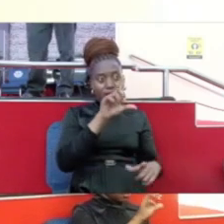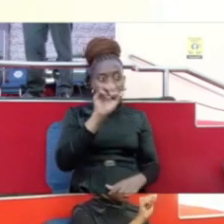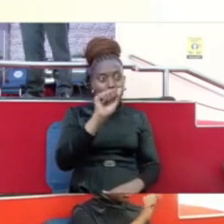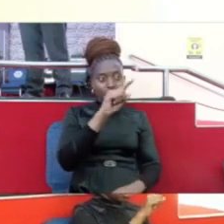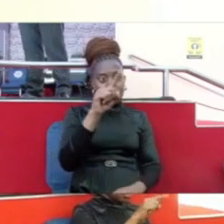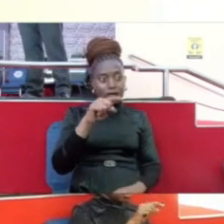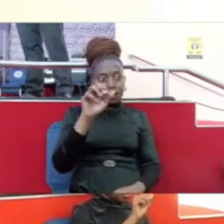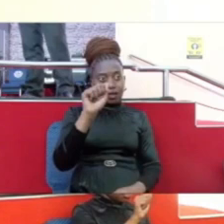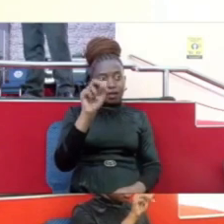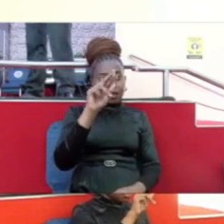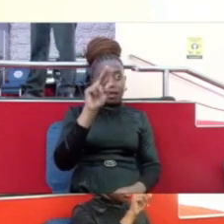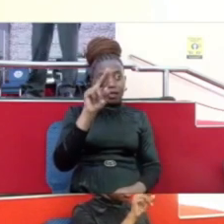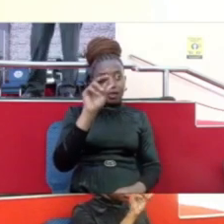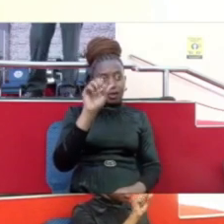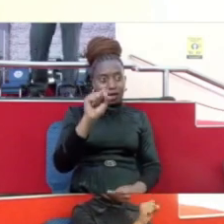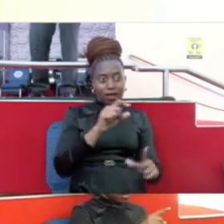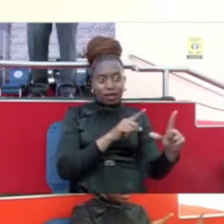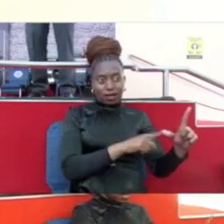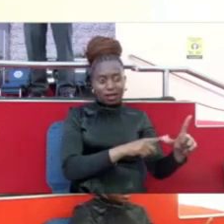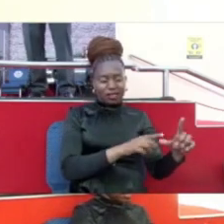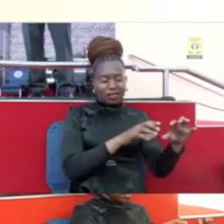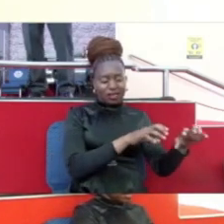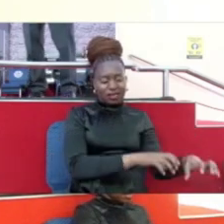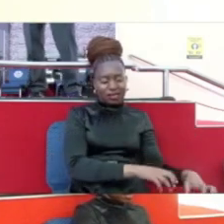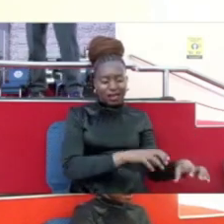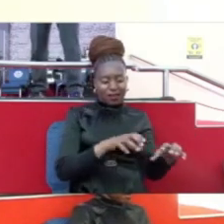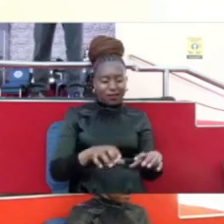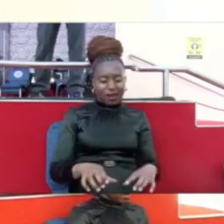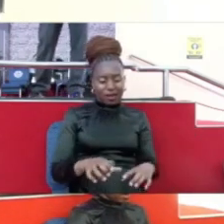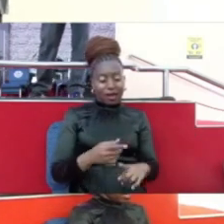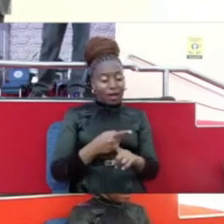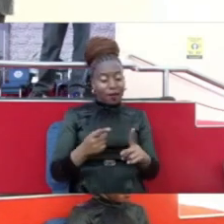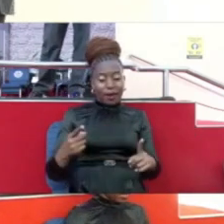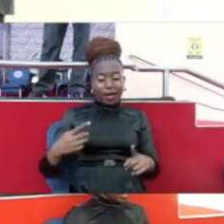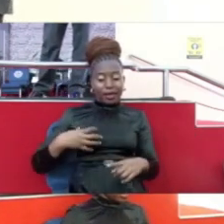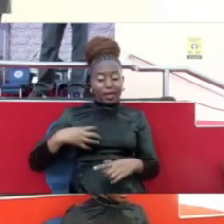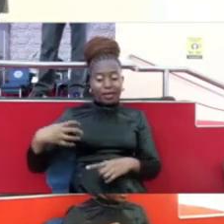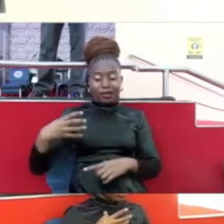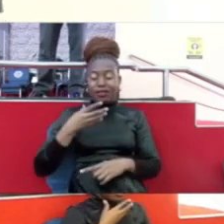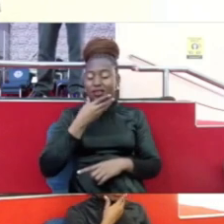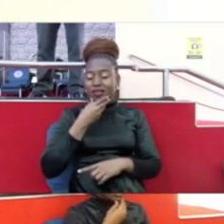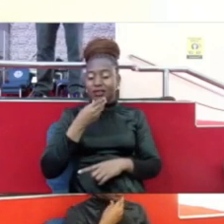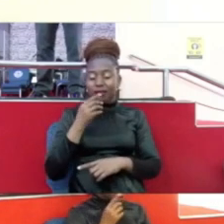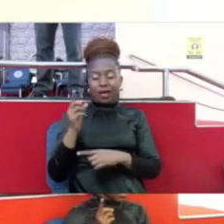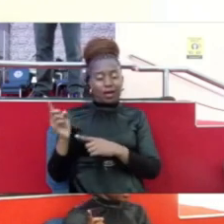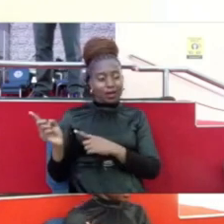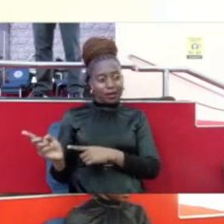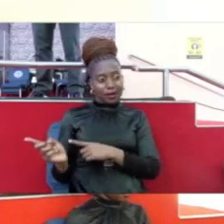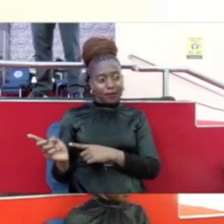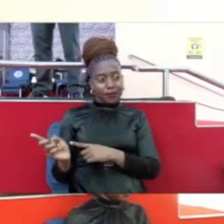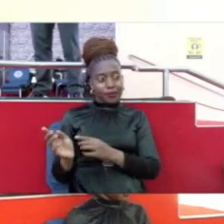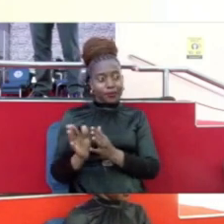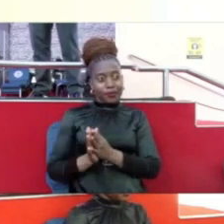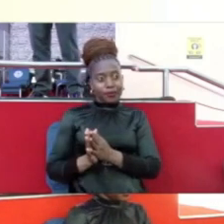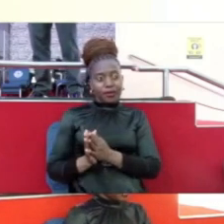aliteseka? And the man that had all of the money, na huyu mtu ambaye alikuwa na pesa zote,